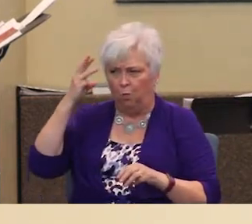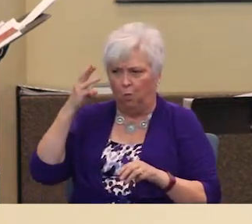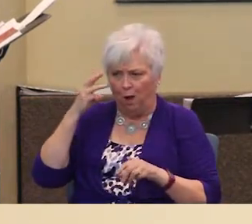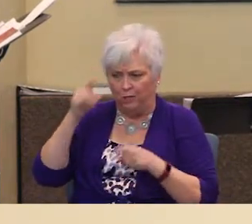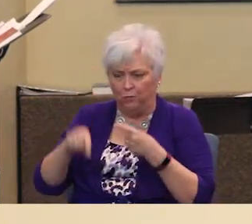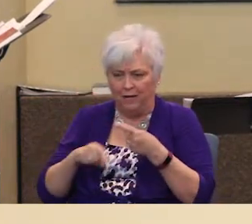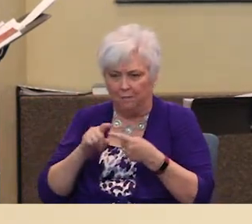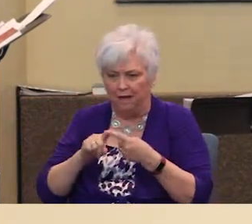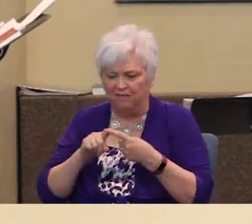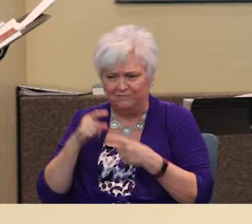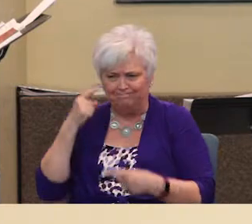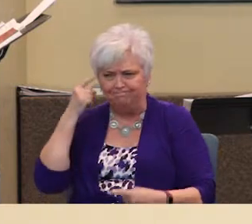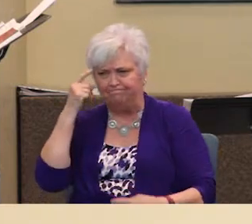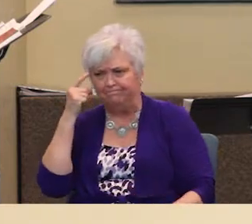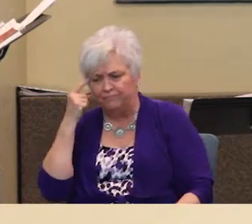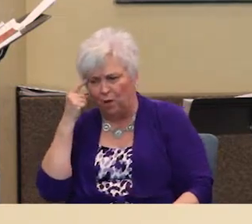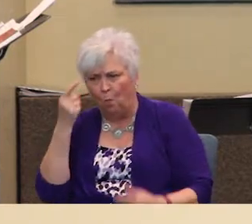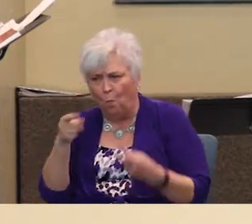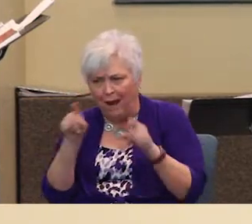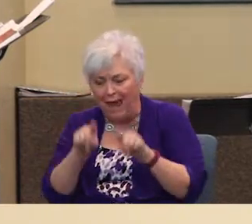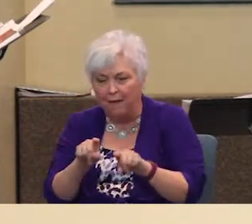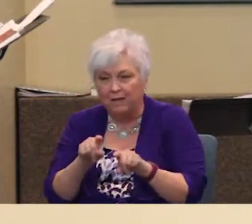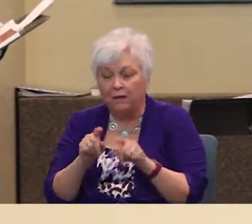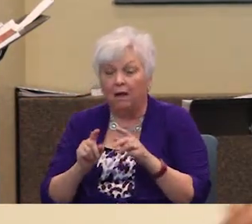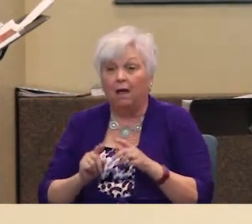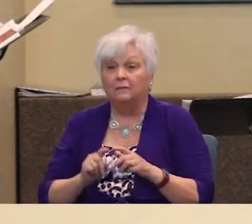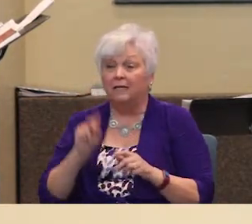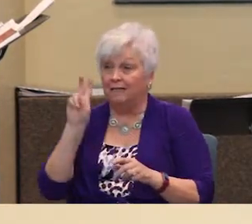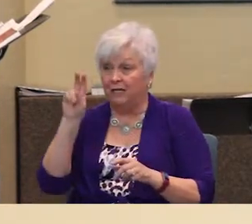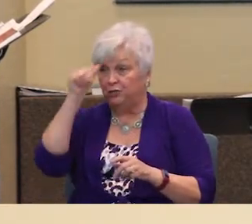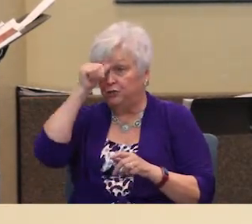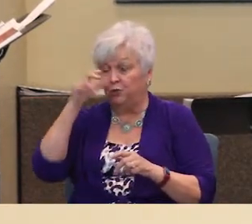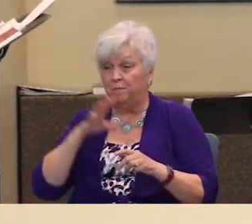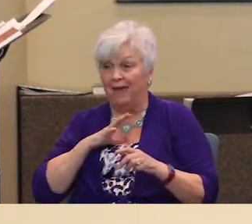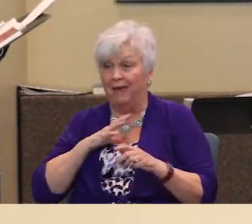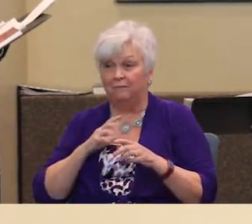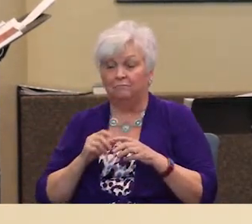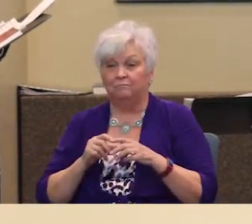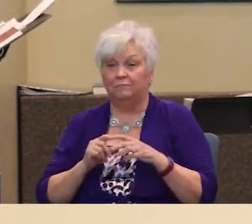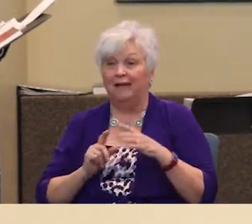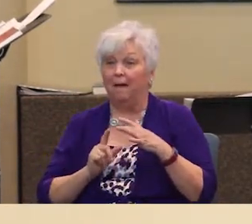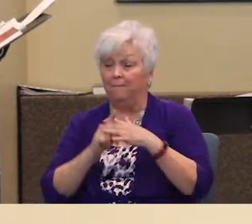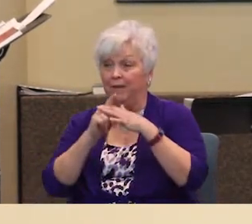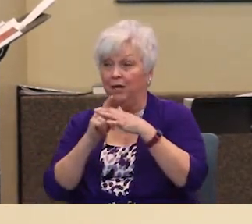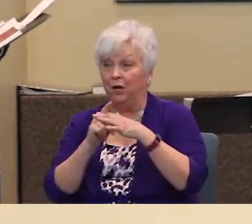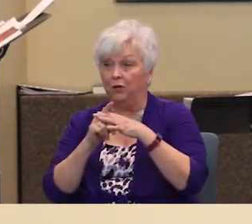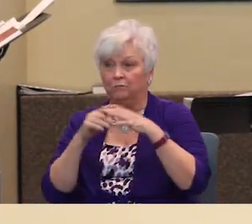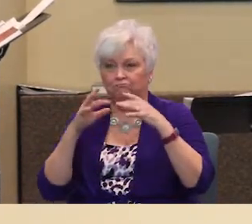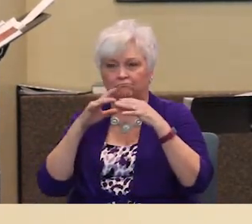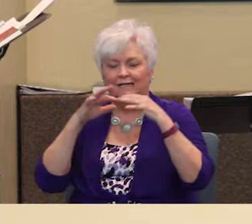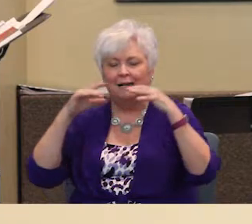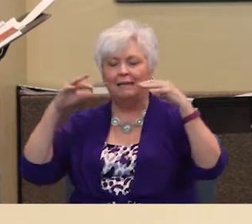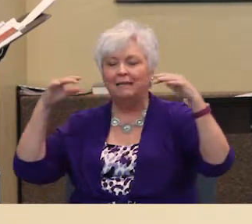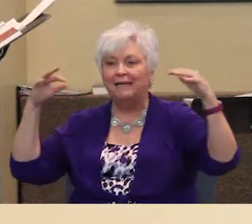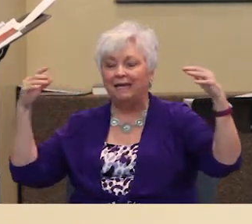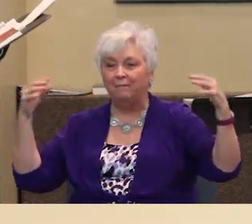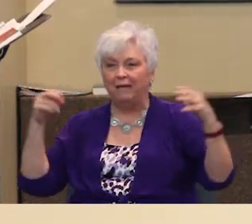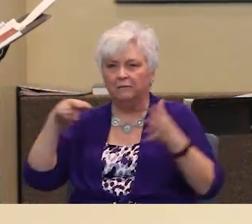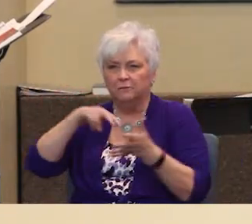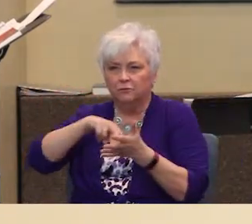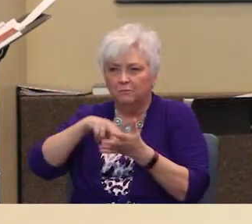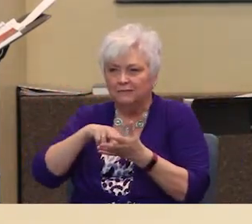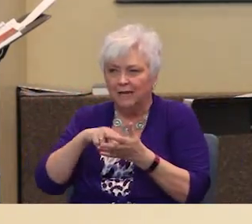this, so everyone's pondering it, suddenly two men in clothes, that gleamed like lightning, stood beside